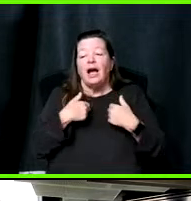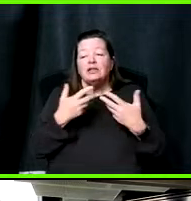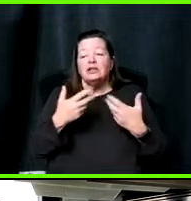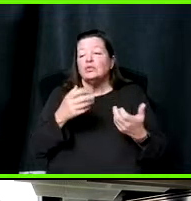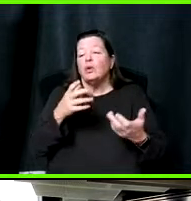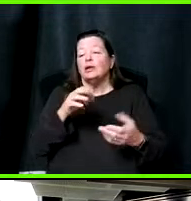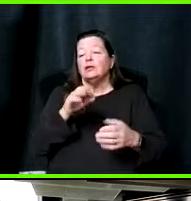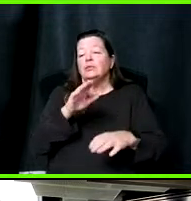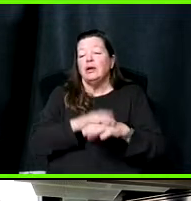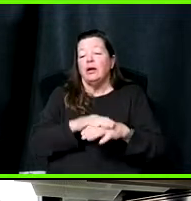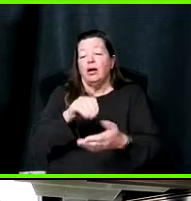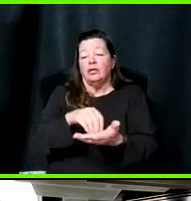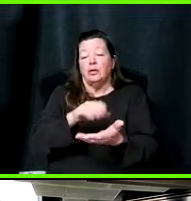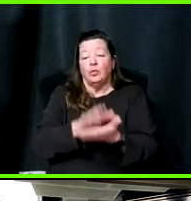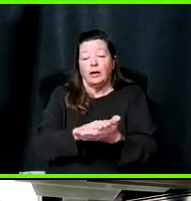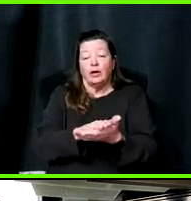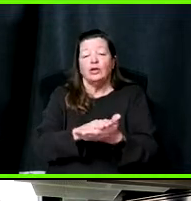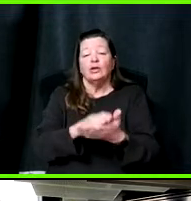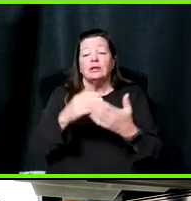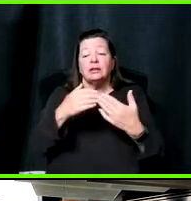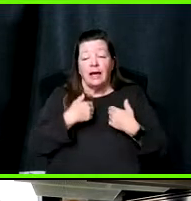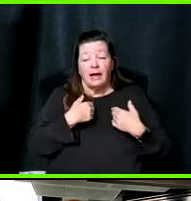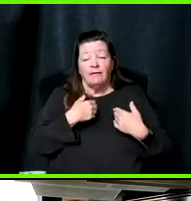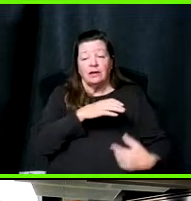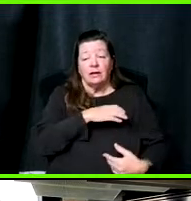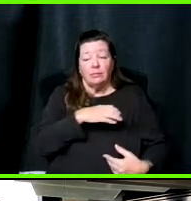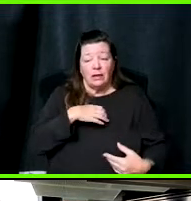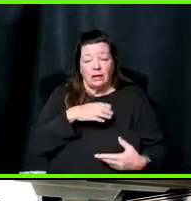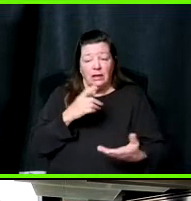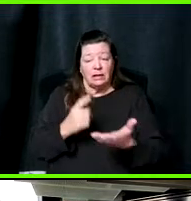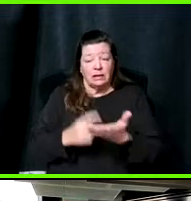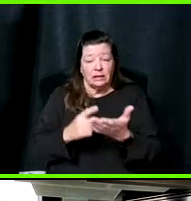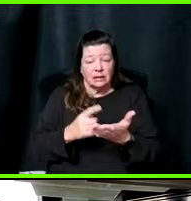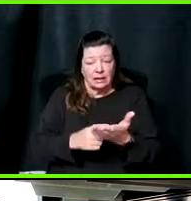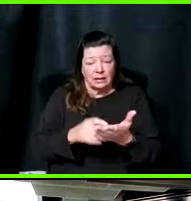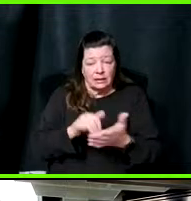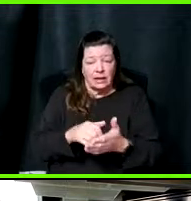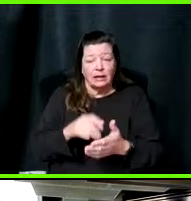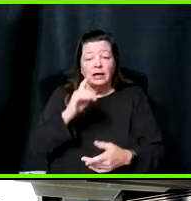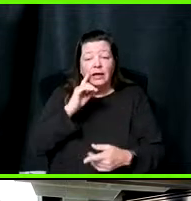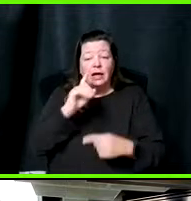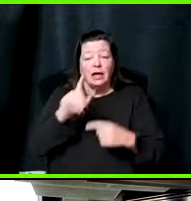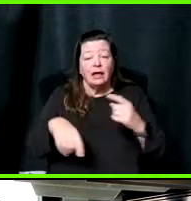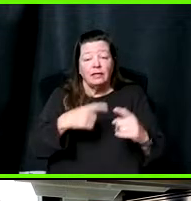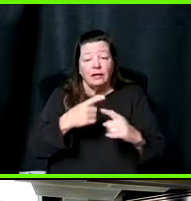the committee toss those around and think about how those would help.